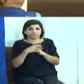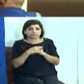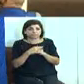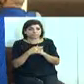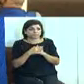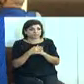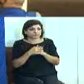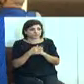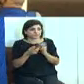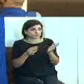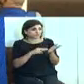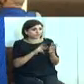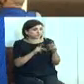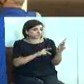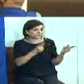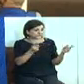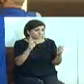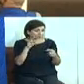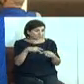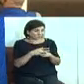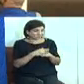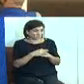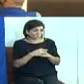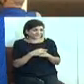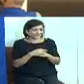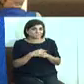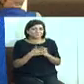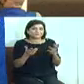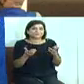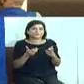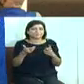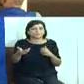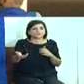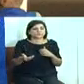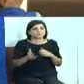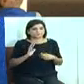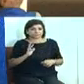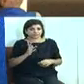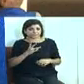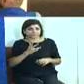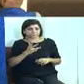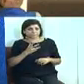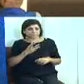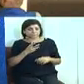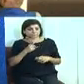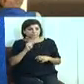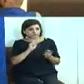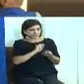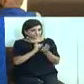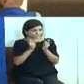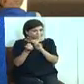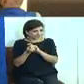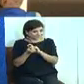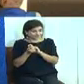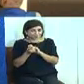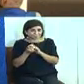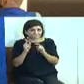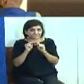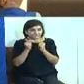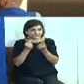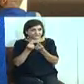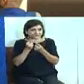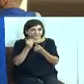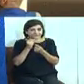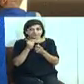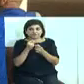up. And so I want to invite the transition team that was in